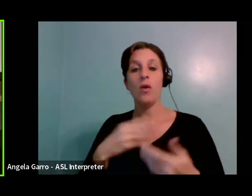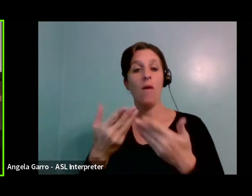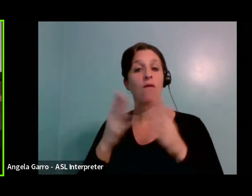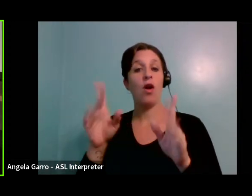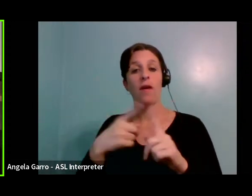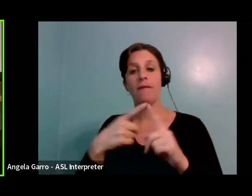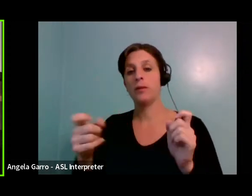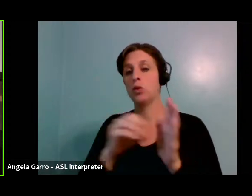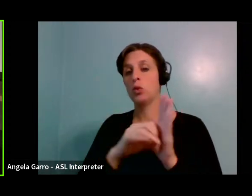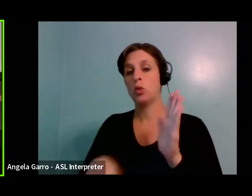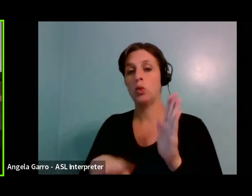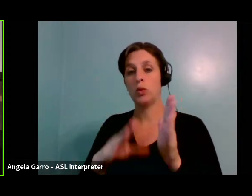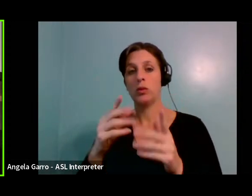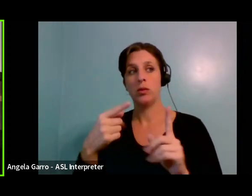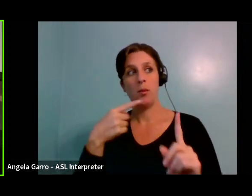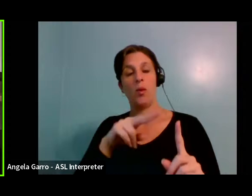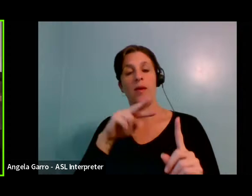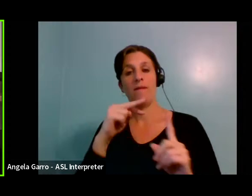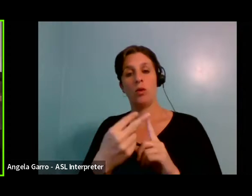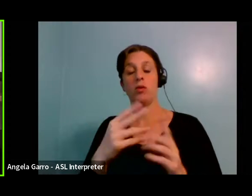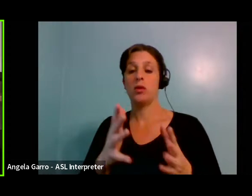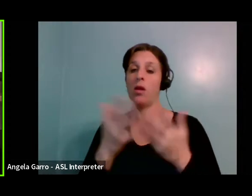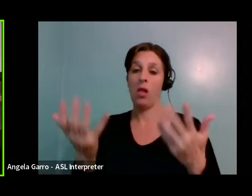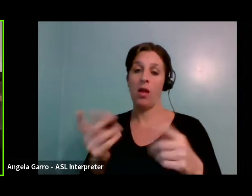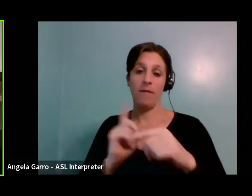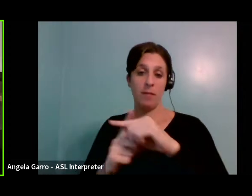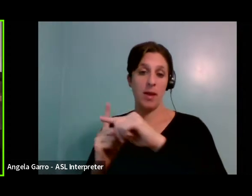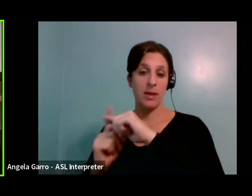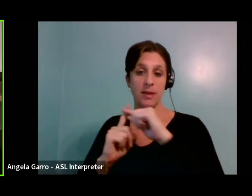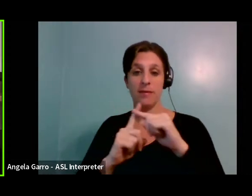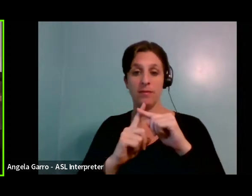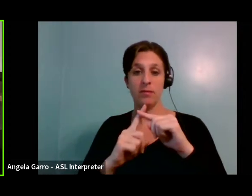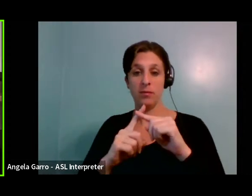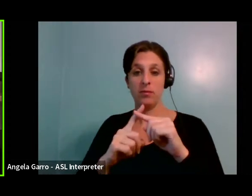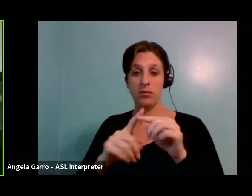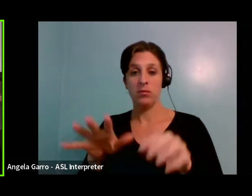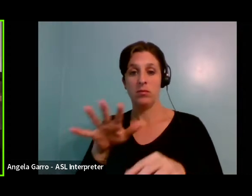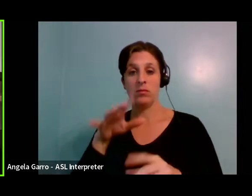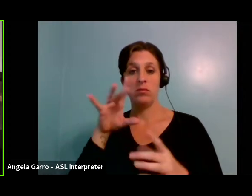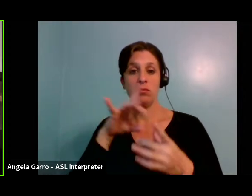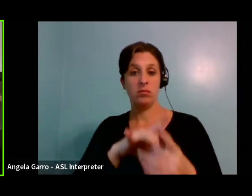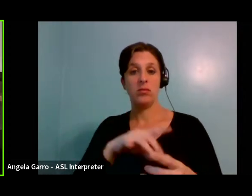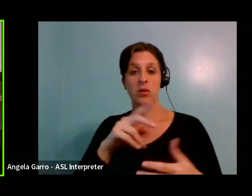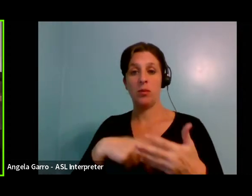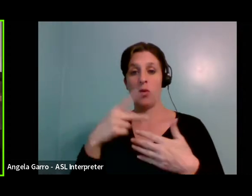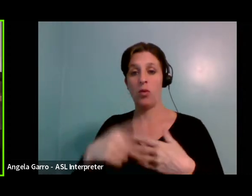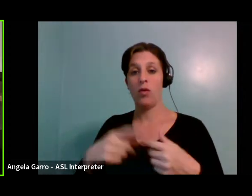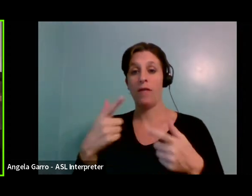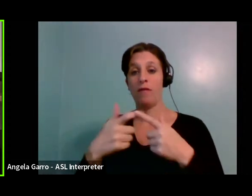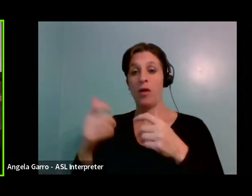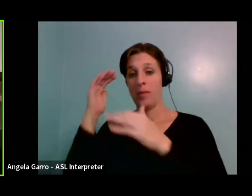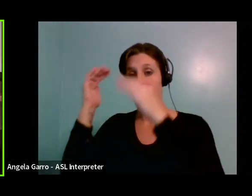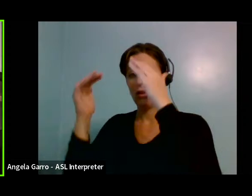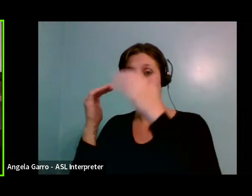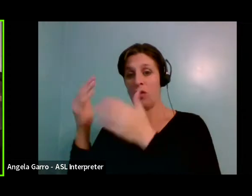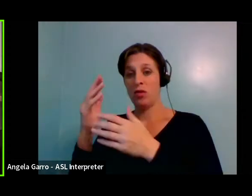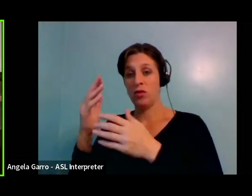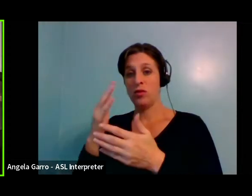of view, I think there's a lot of positives around the program. I think from the adult point of view